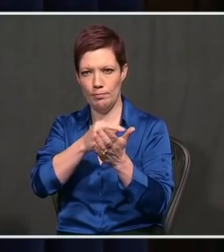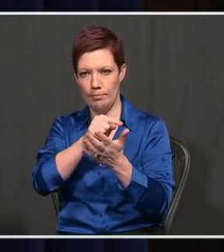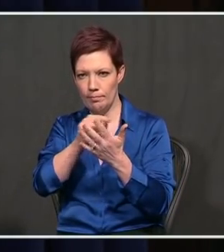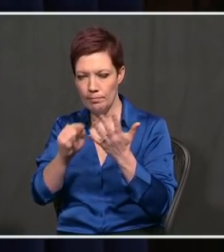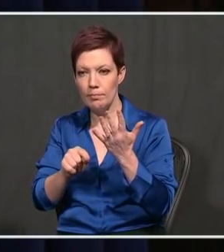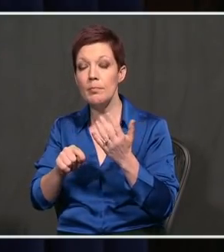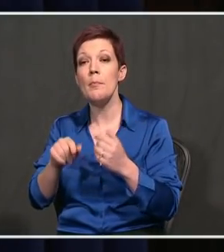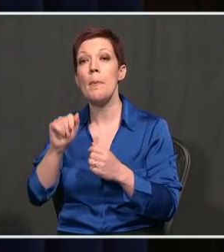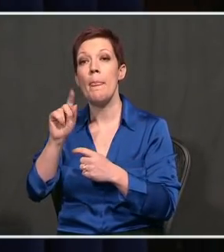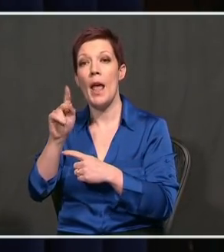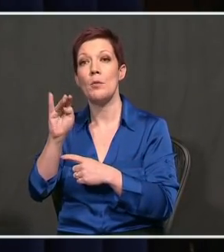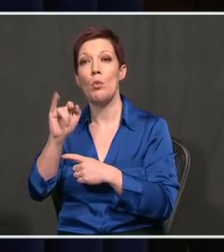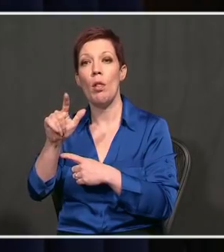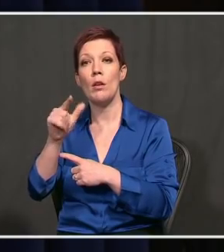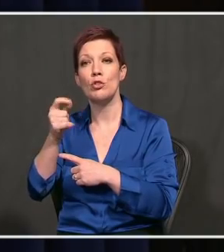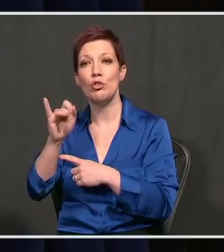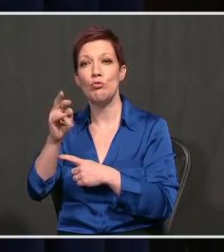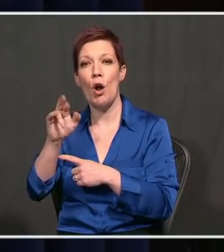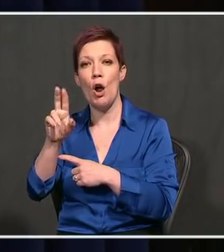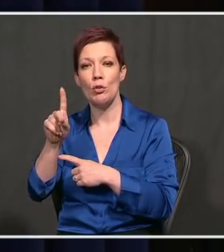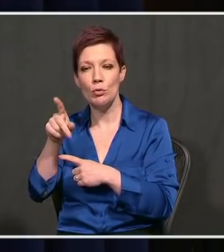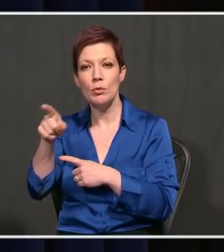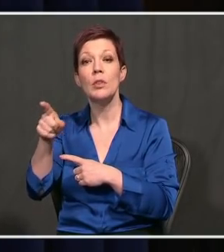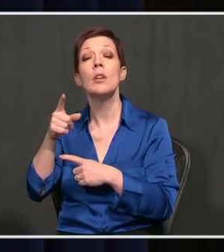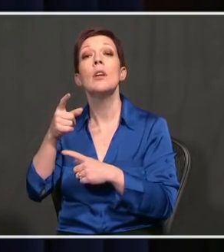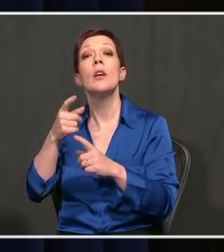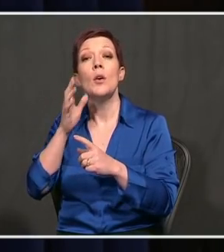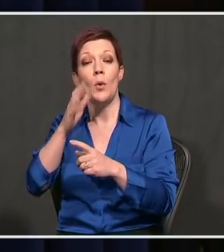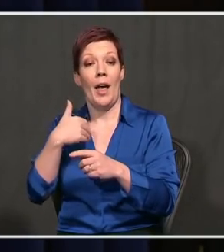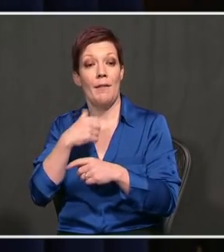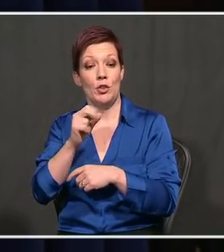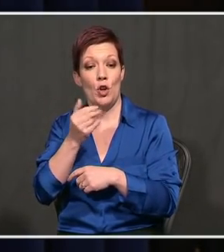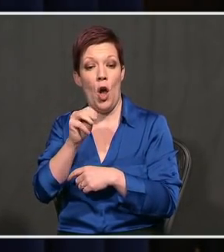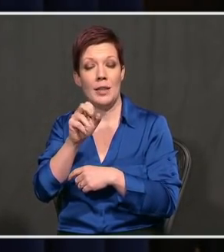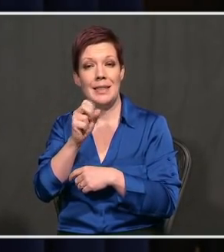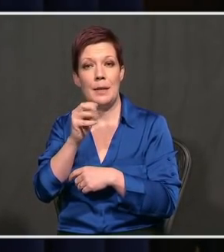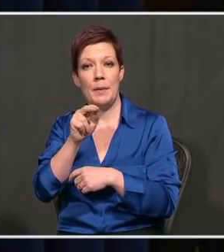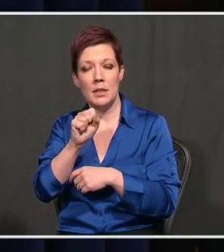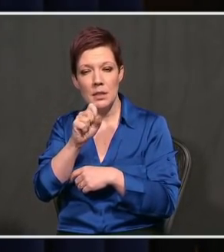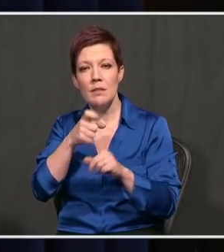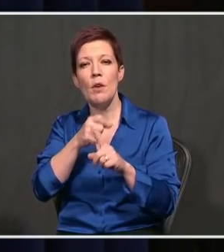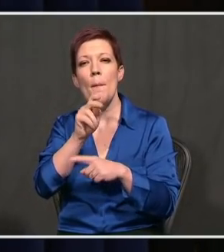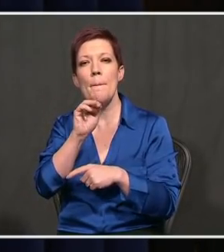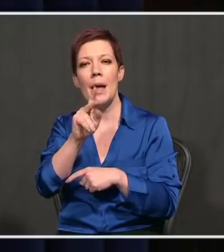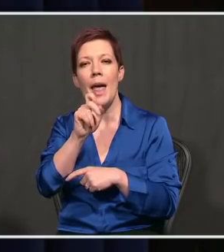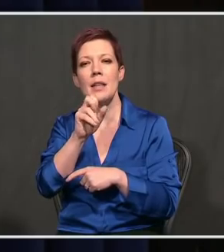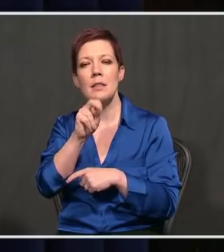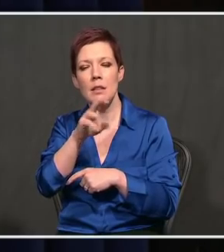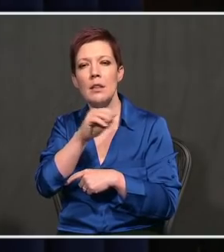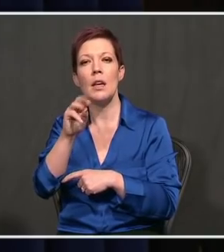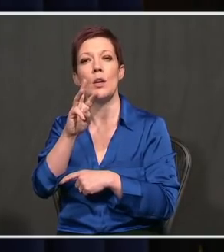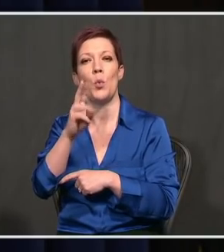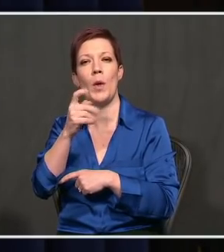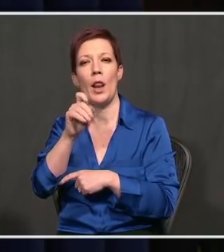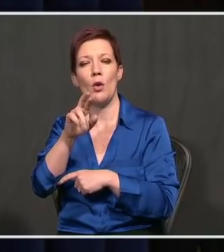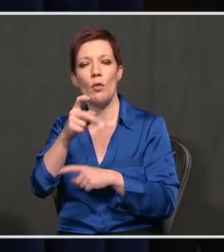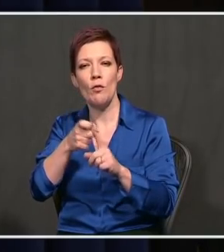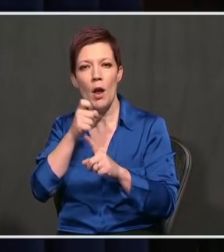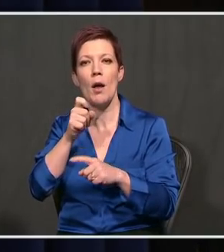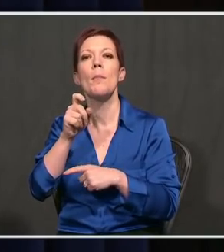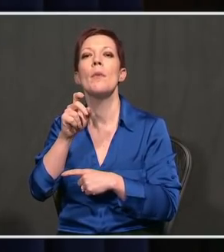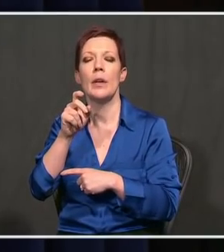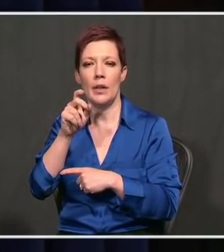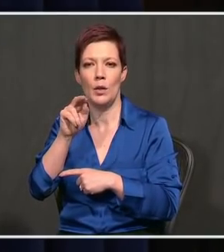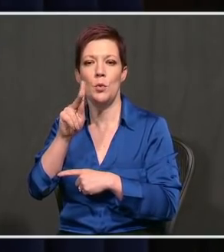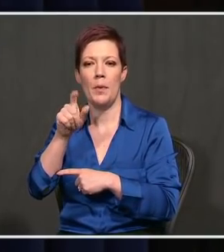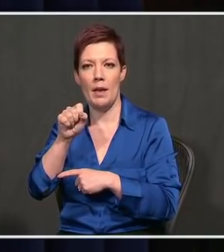He'll lead a panel comprising Sean Siemens from McKesson, Richard Smith from FedEx, Wes Wheeler from UPS, and Mark Casper from